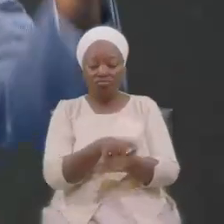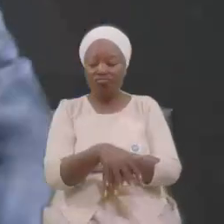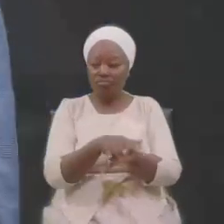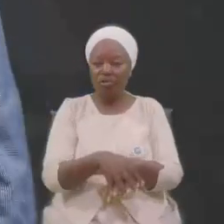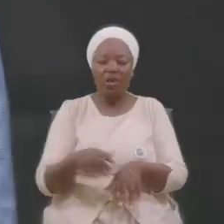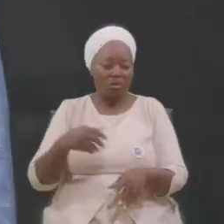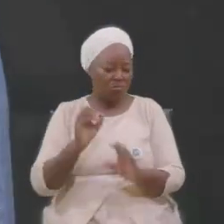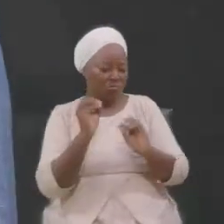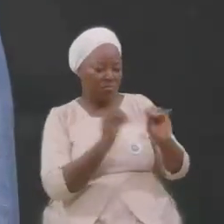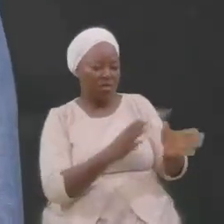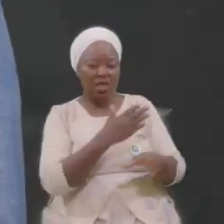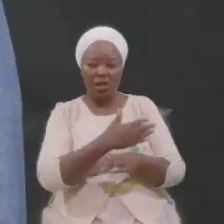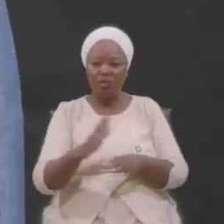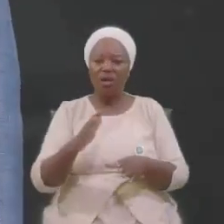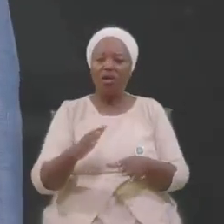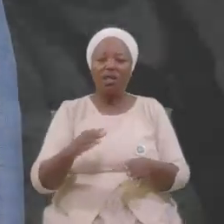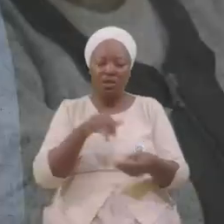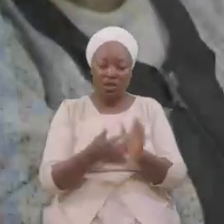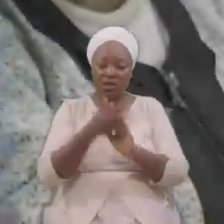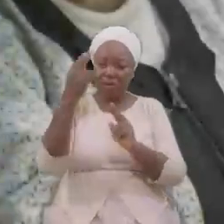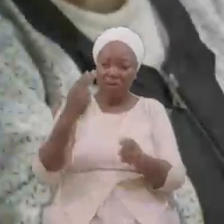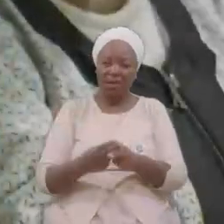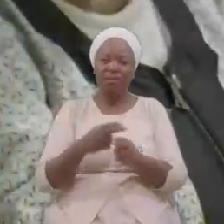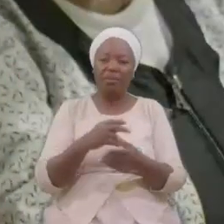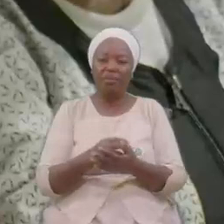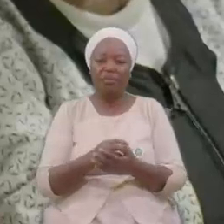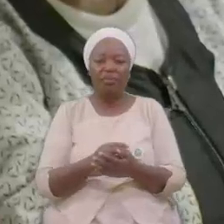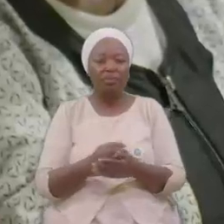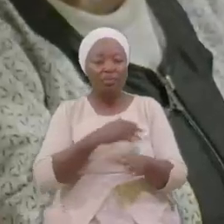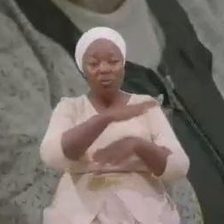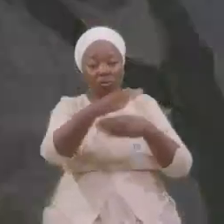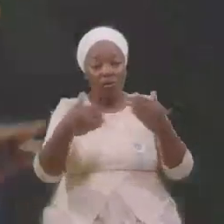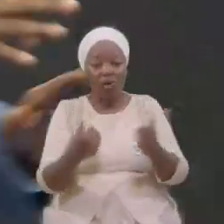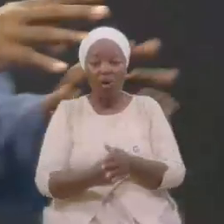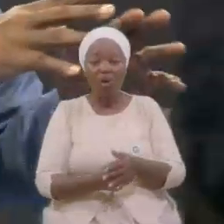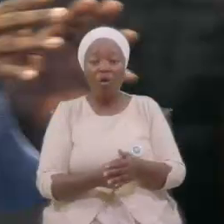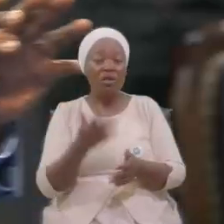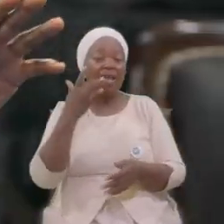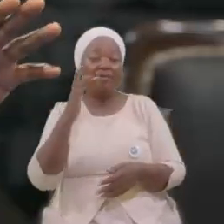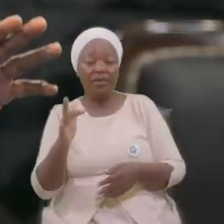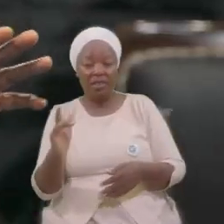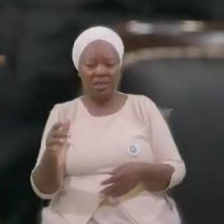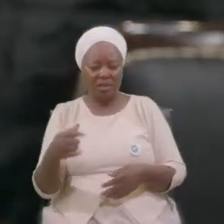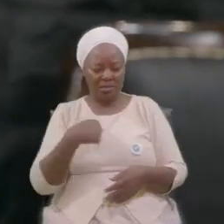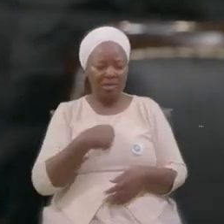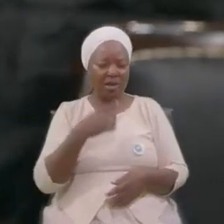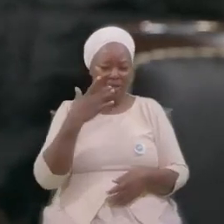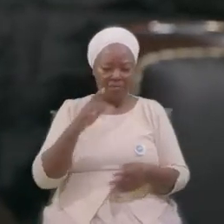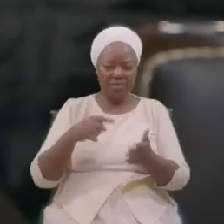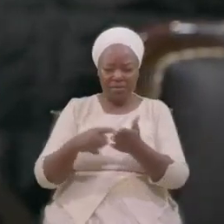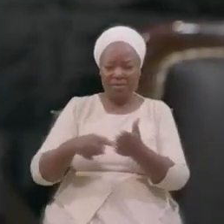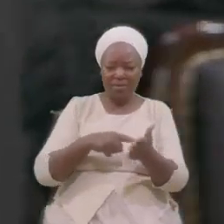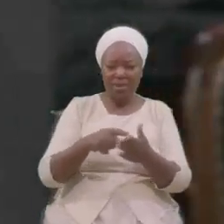lay everything aside. Amen. All envies, I envy that. I envy him because of his